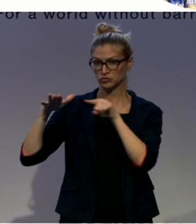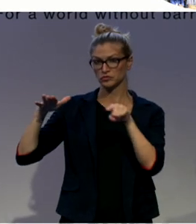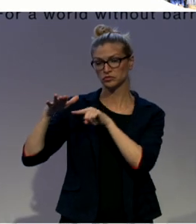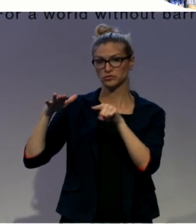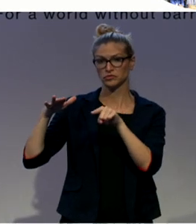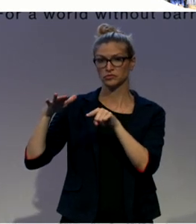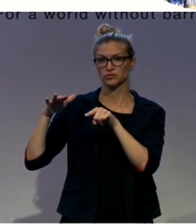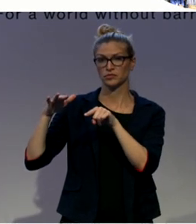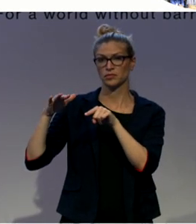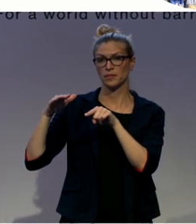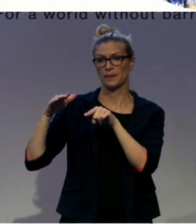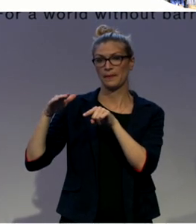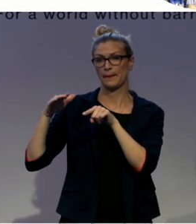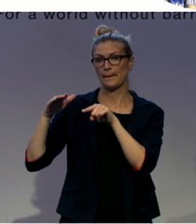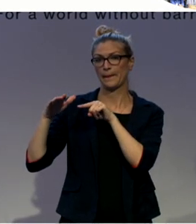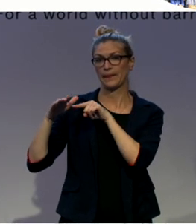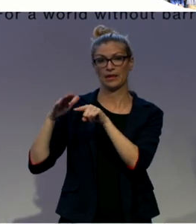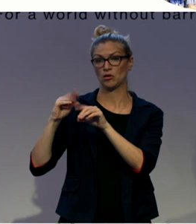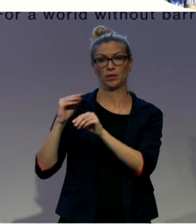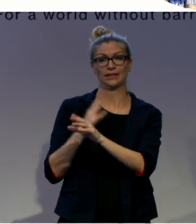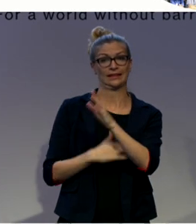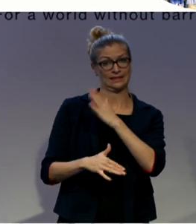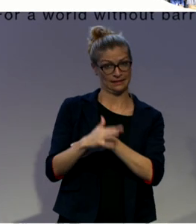or your children would not have disability? Would you say the same